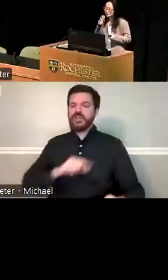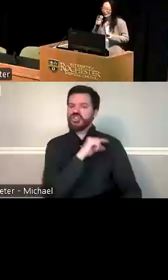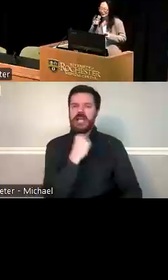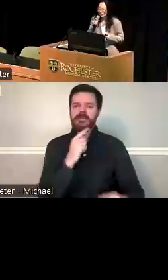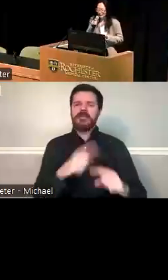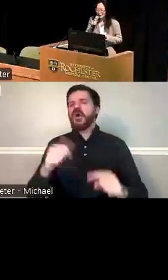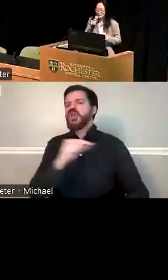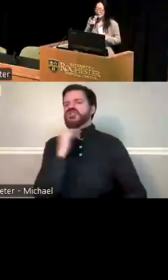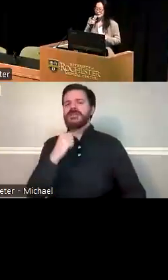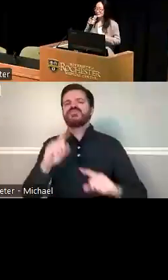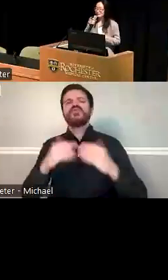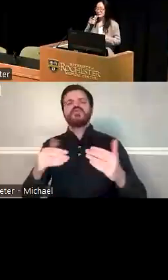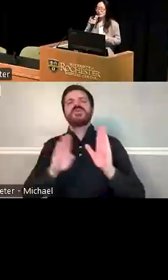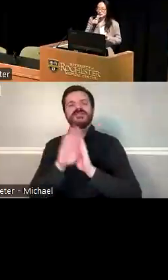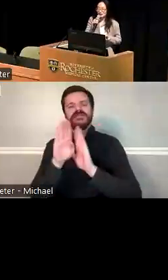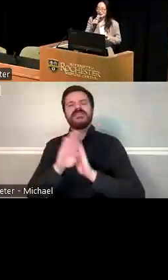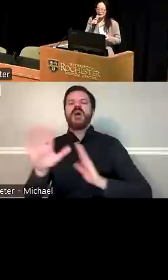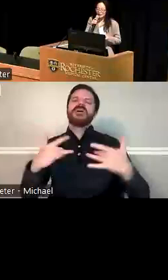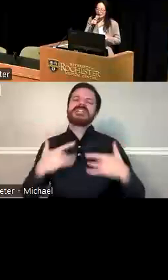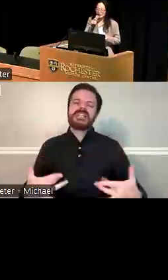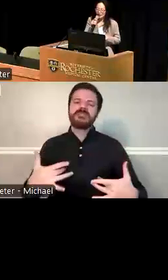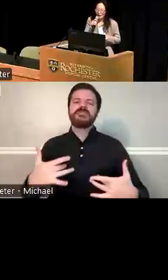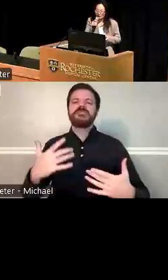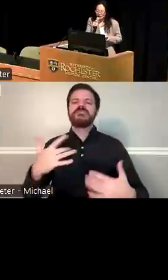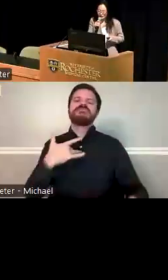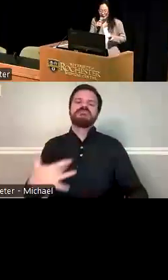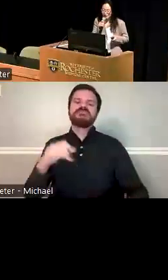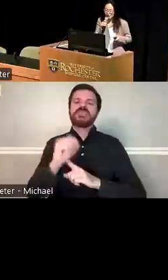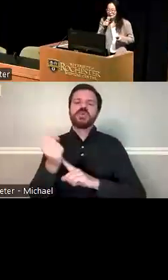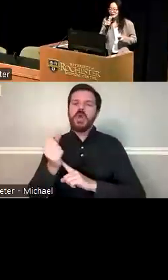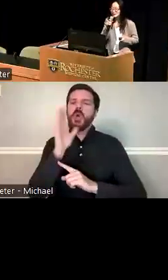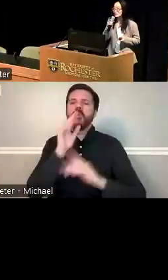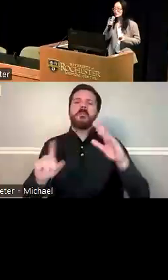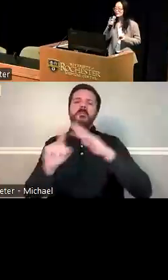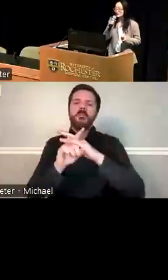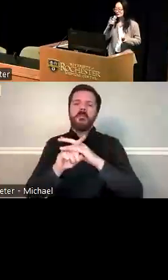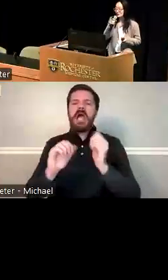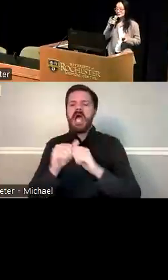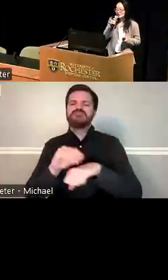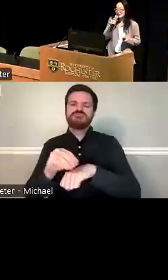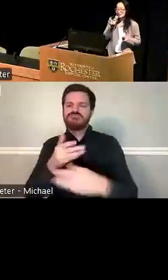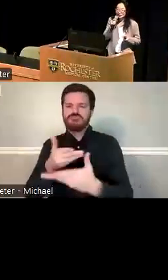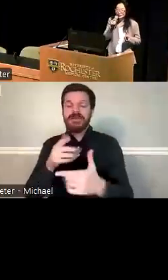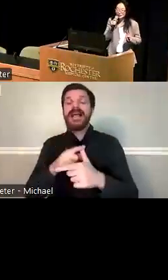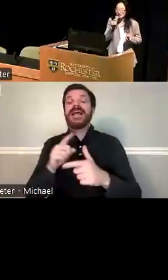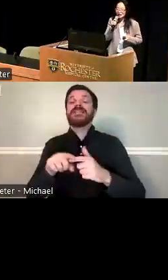to develop some typical situations that they counsel, and also looked into the military suicide statistics and